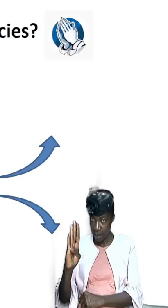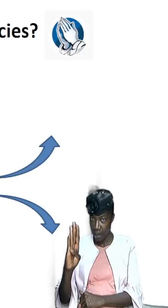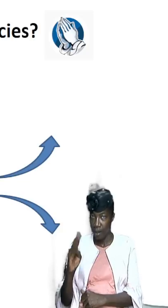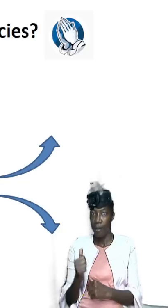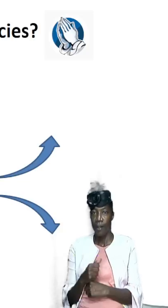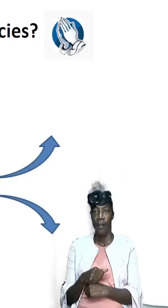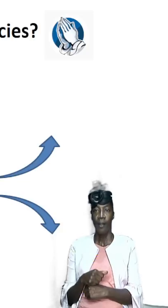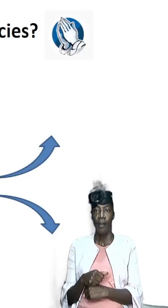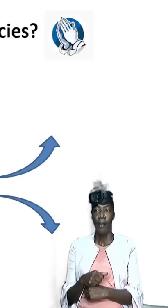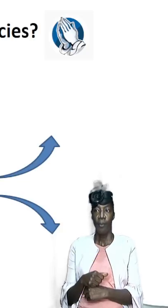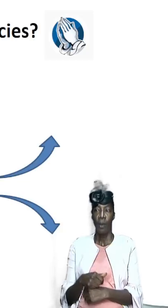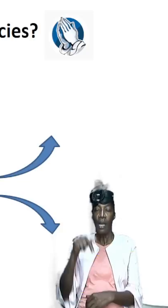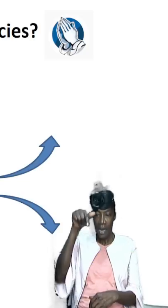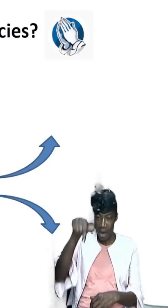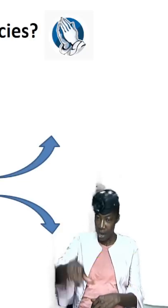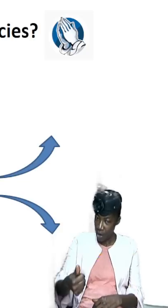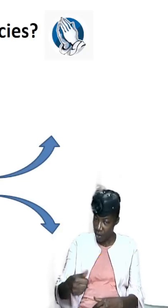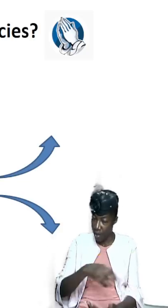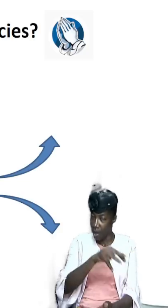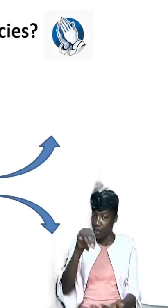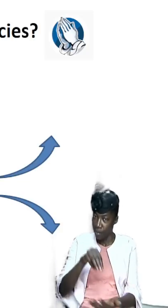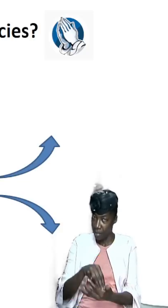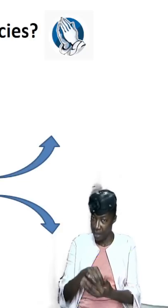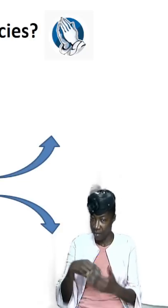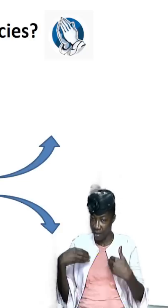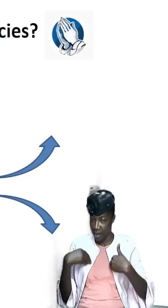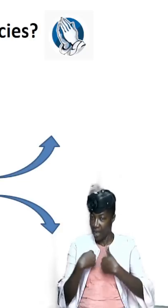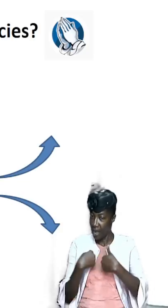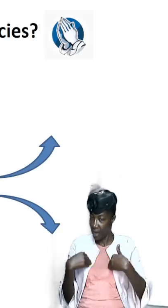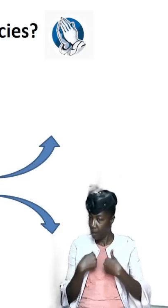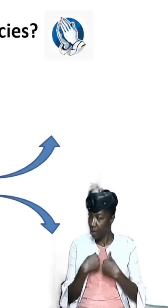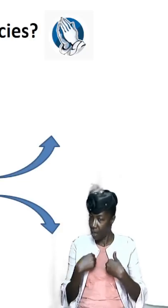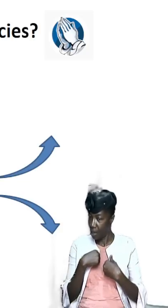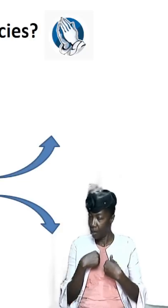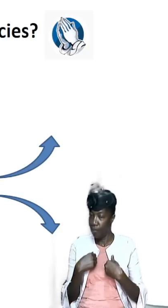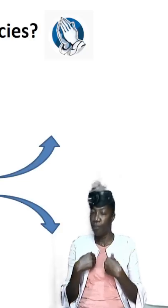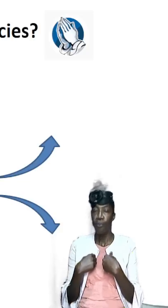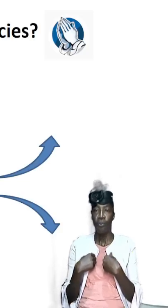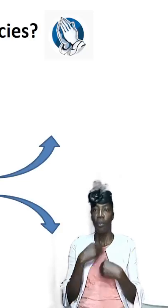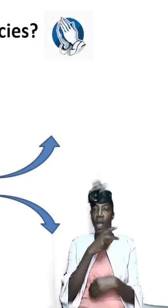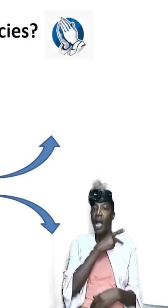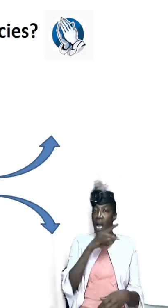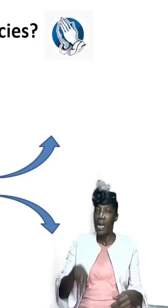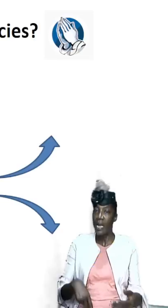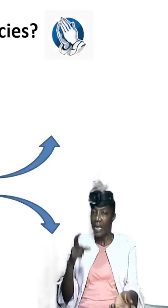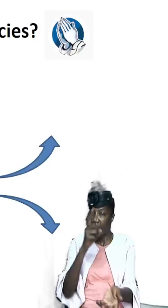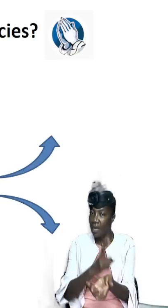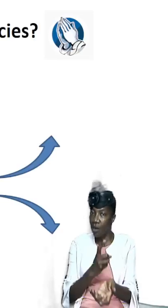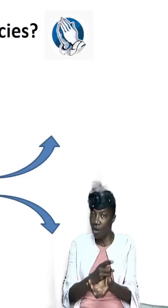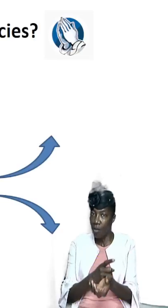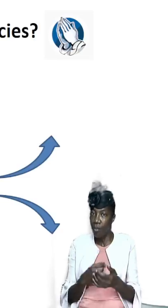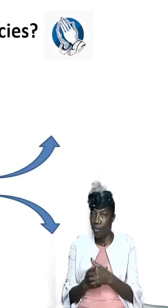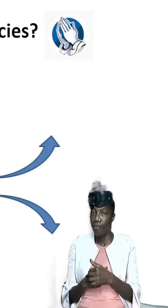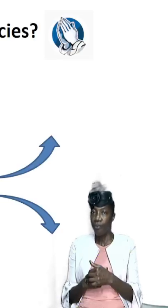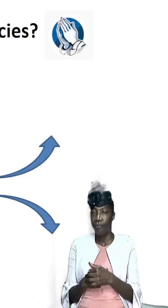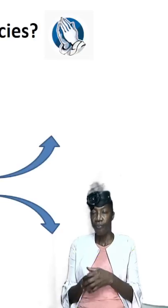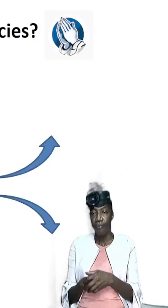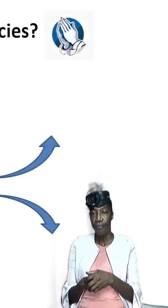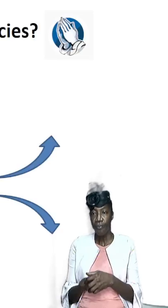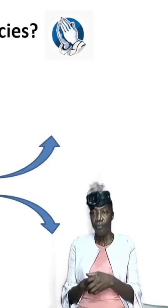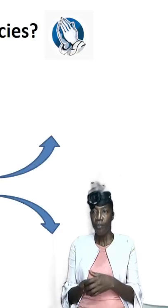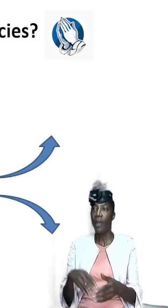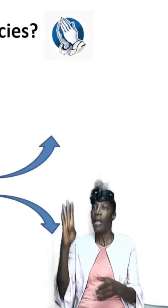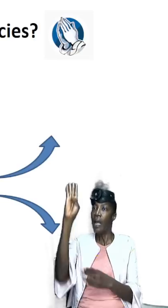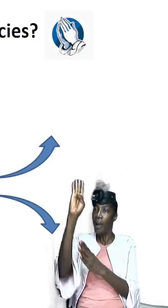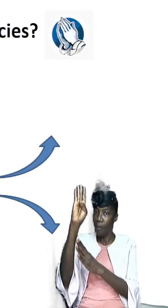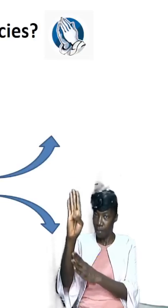and we're still in the animal kingdom, because we're talking about dogs, and we have been talking about dogs. They got, let us say, big A and